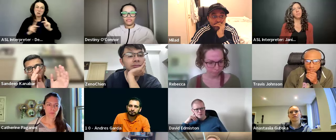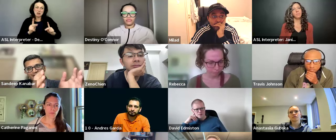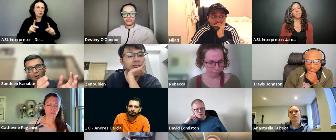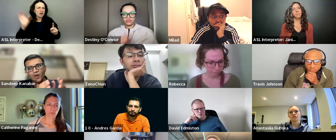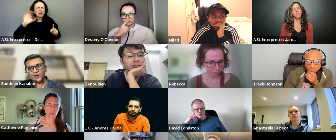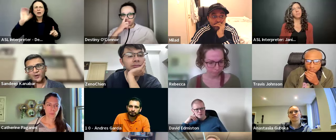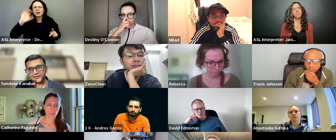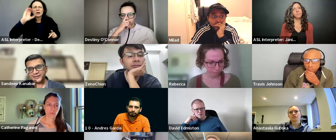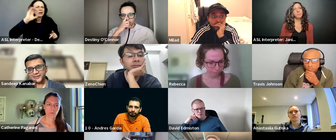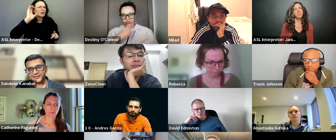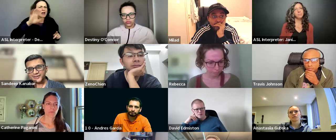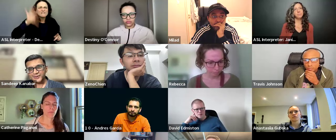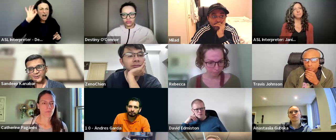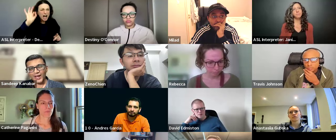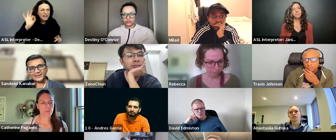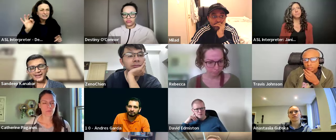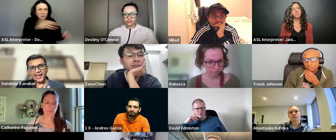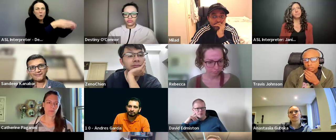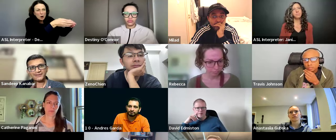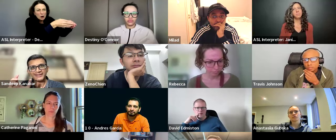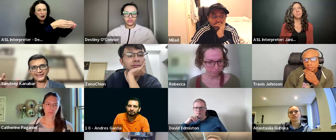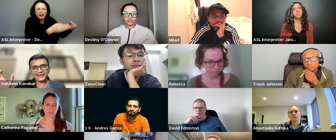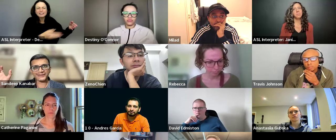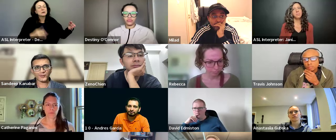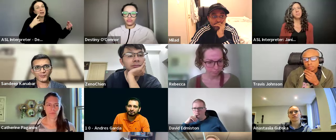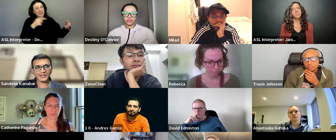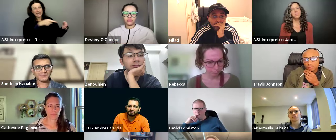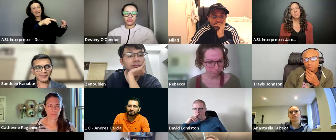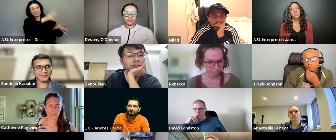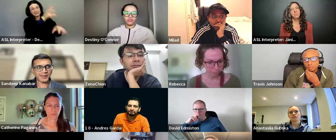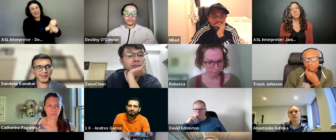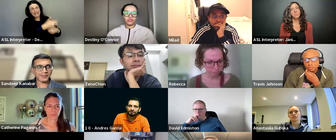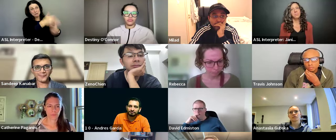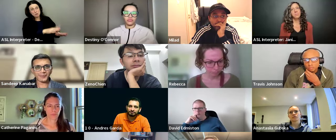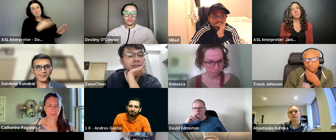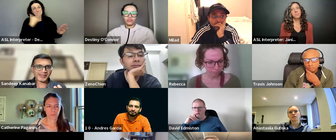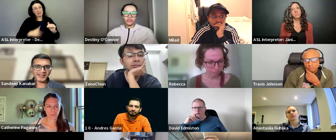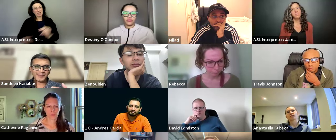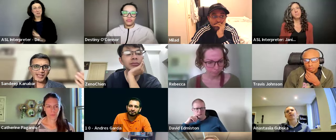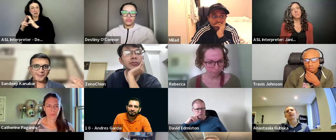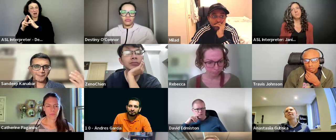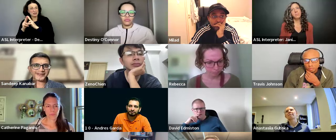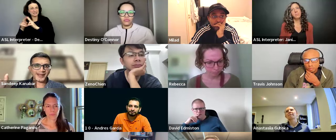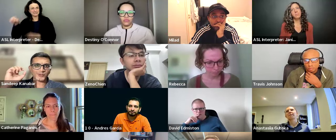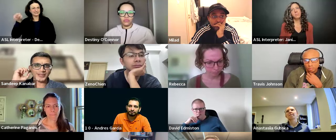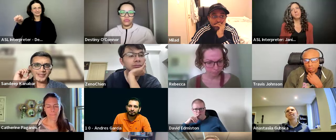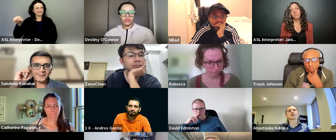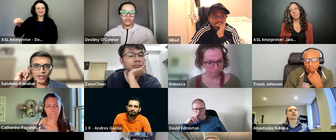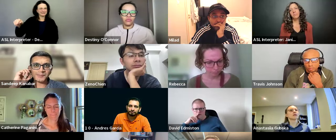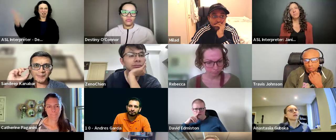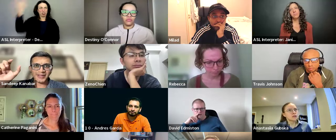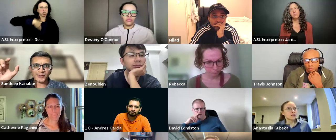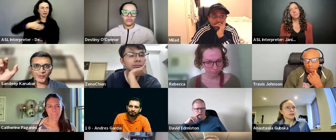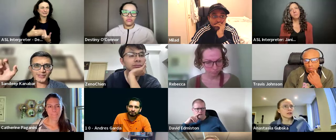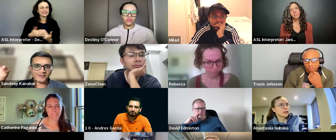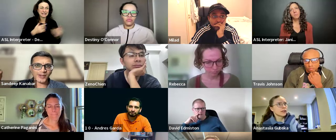are located in a small corner. So I think having a dedicated room is maybe basically much better actually,